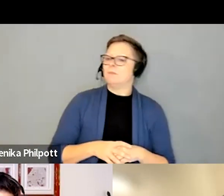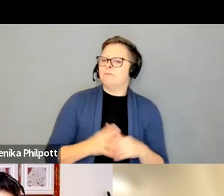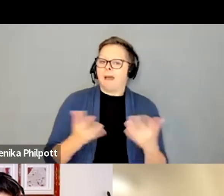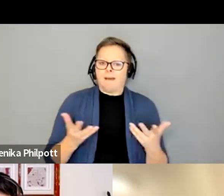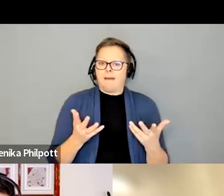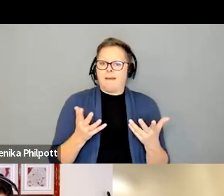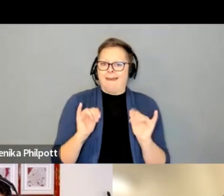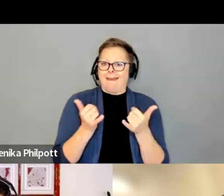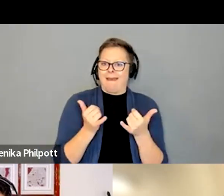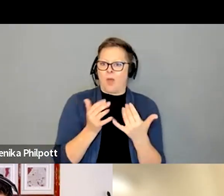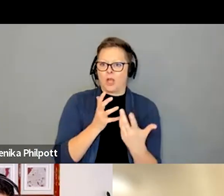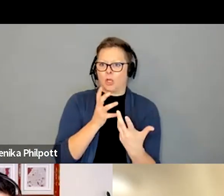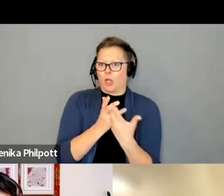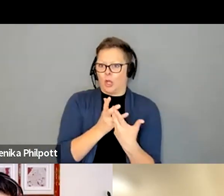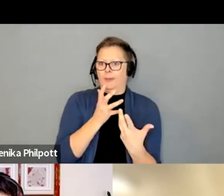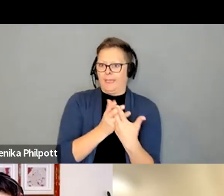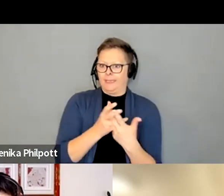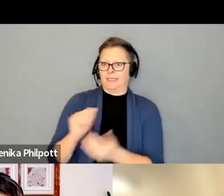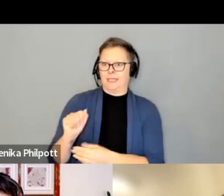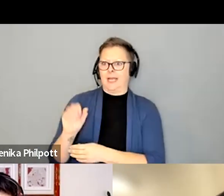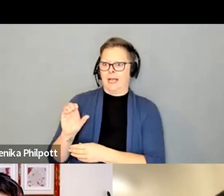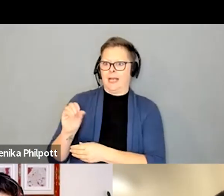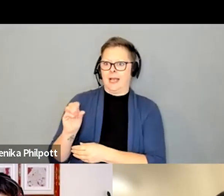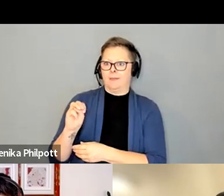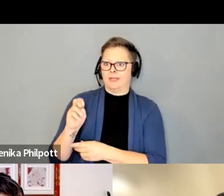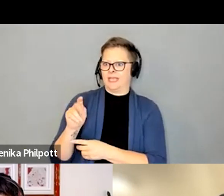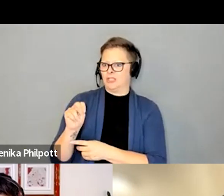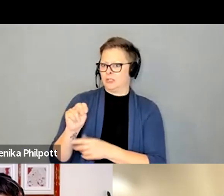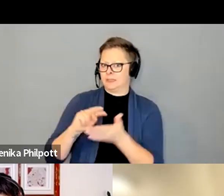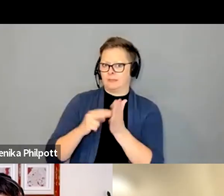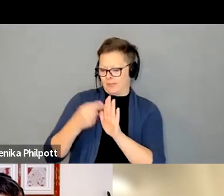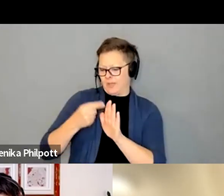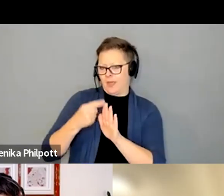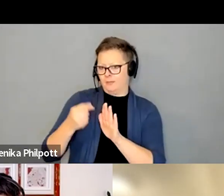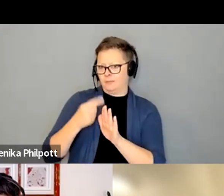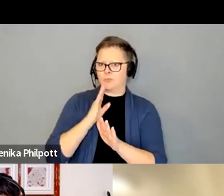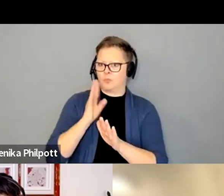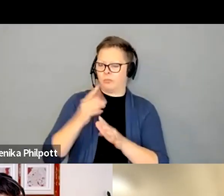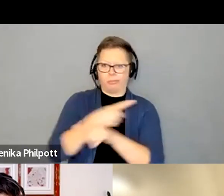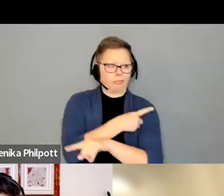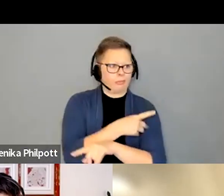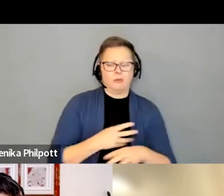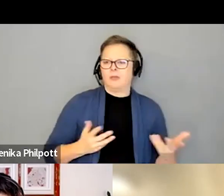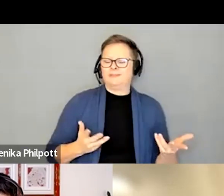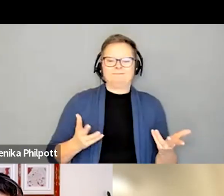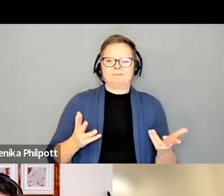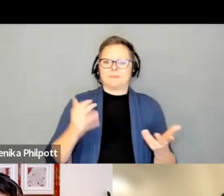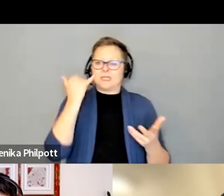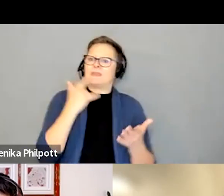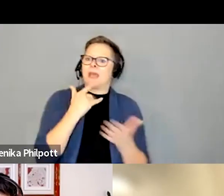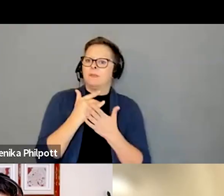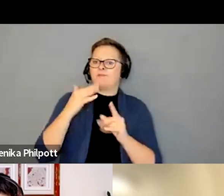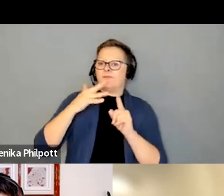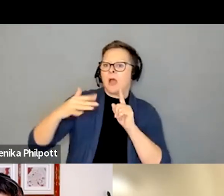that accommodation just goes so off the rails so fast, right? Yeah. What if we started talking about environmental